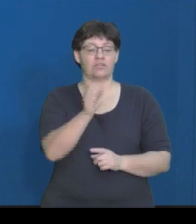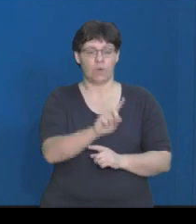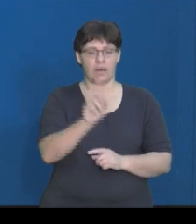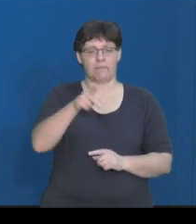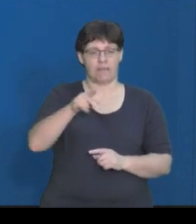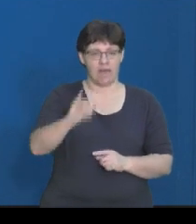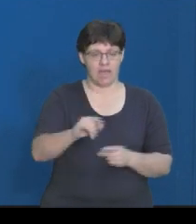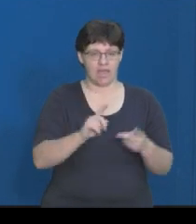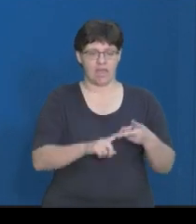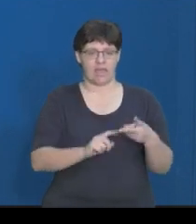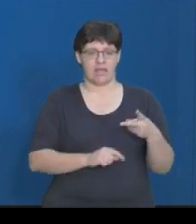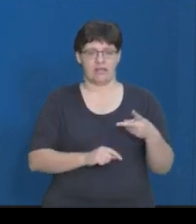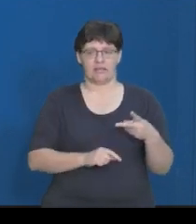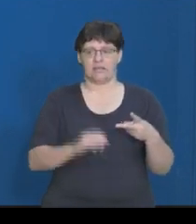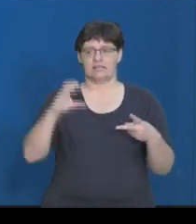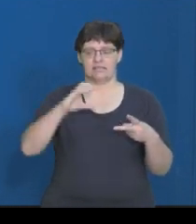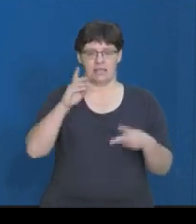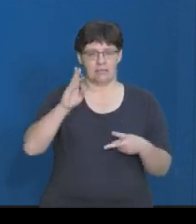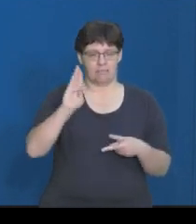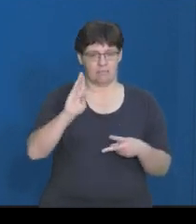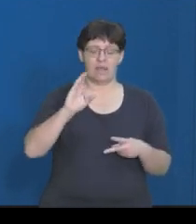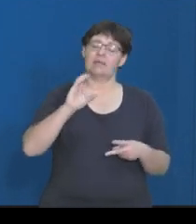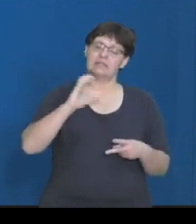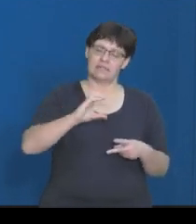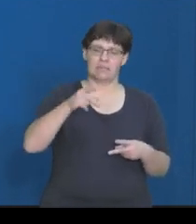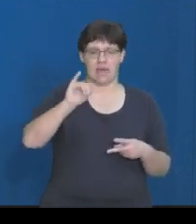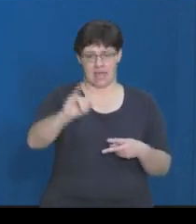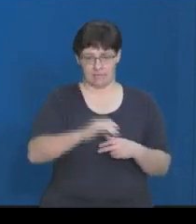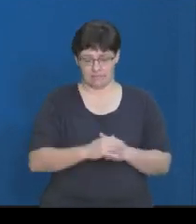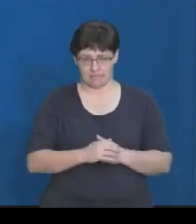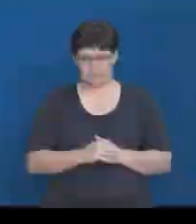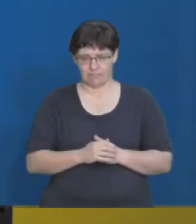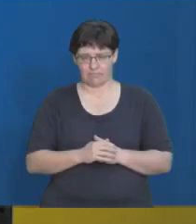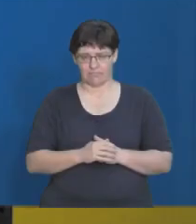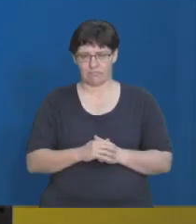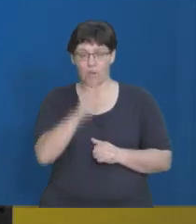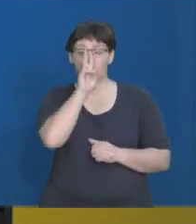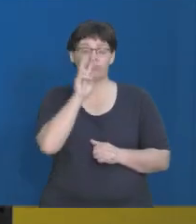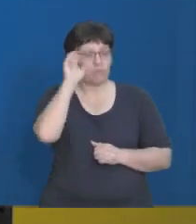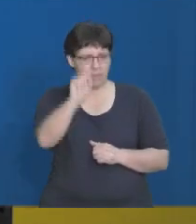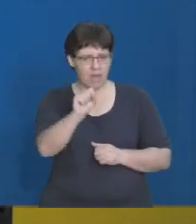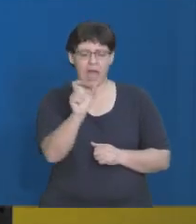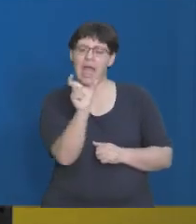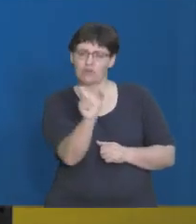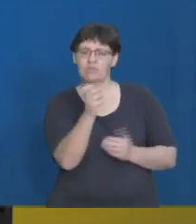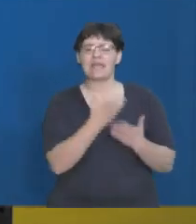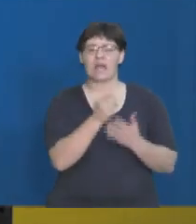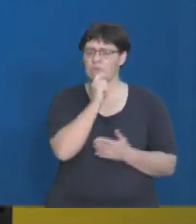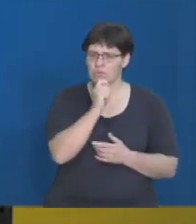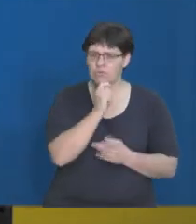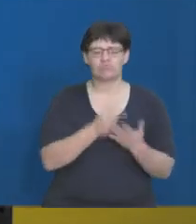your PPI and your CPI. Right, please note, boys and girls, that you can use acronyms, you can